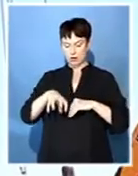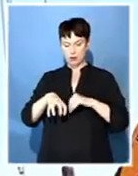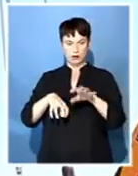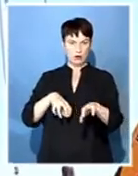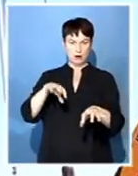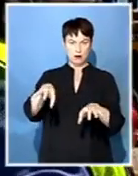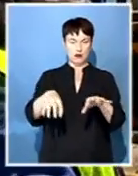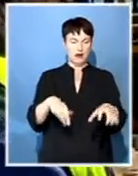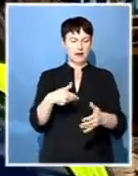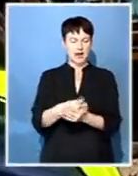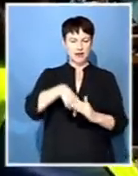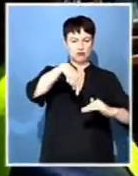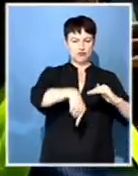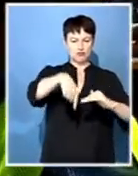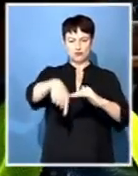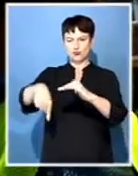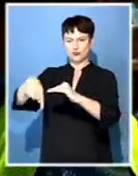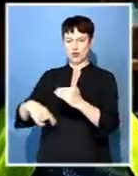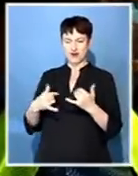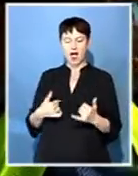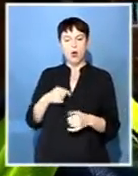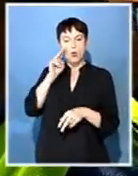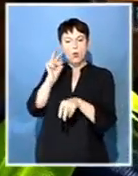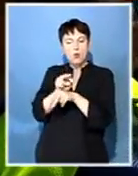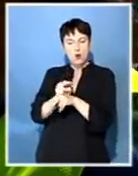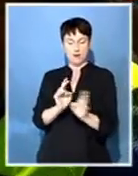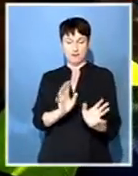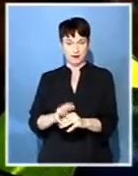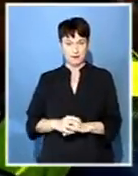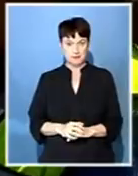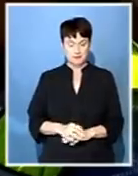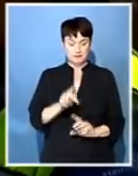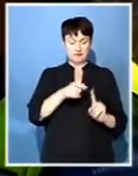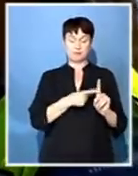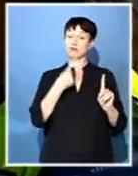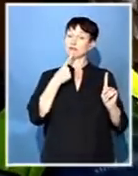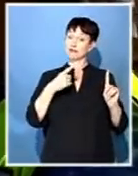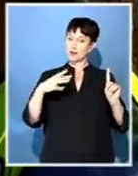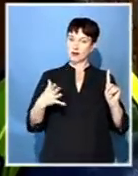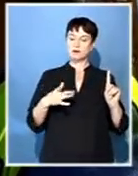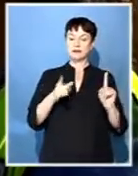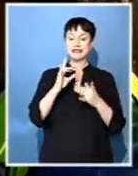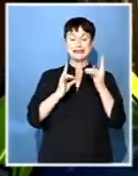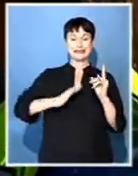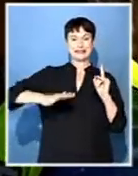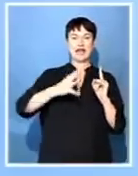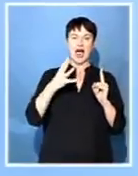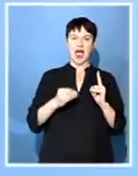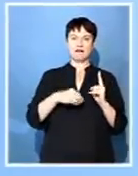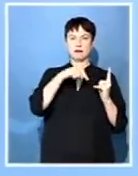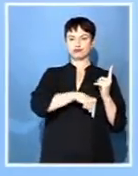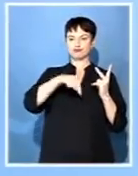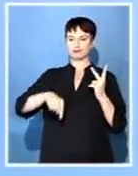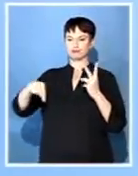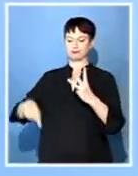for production holes. These at the moment are monitoring holes. De Lille says of the three major aquifers in and around the city, it's hoped to gain